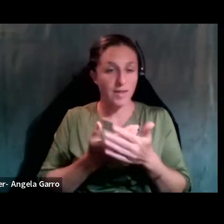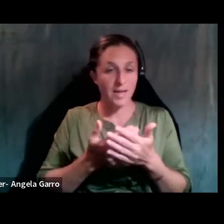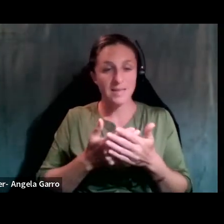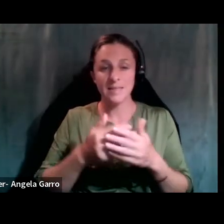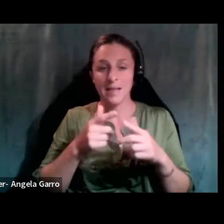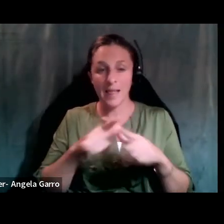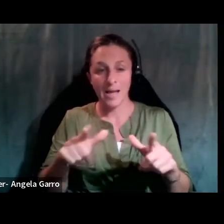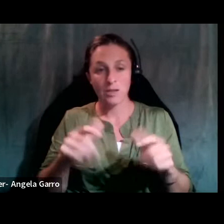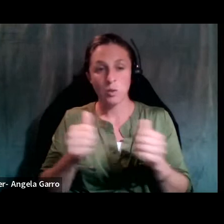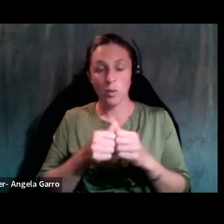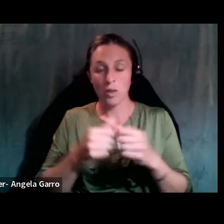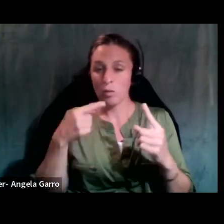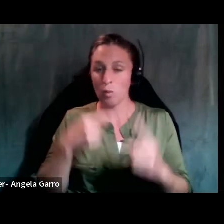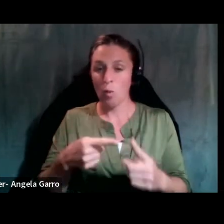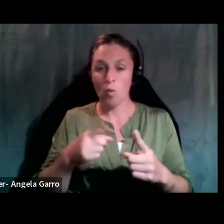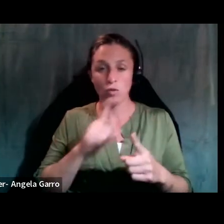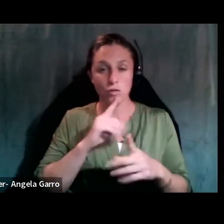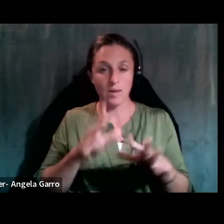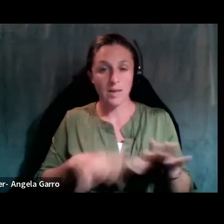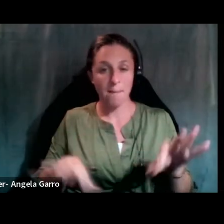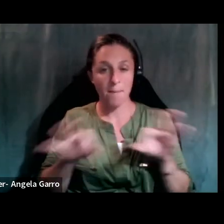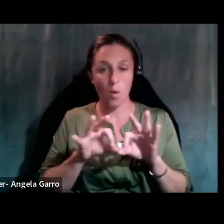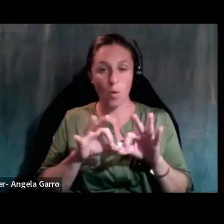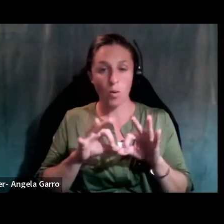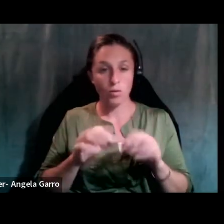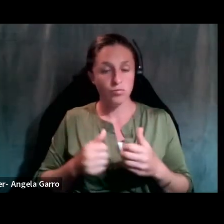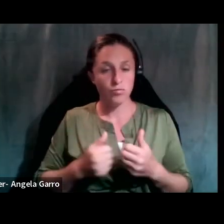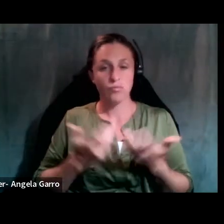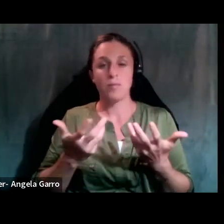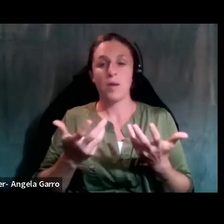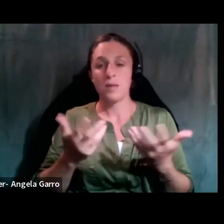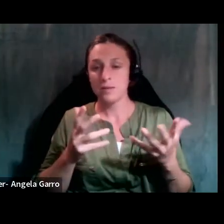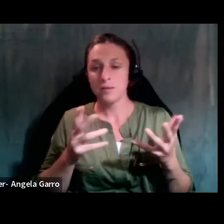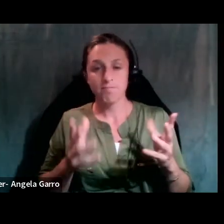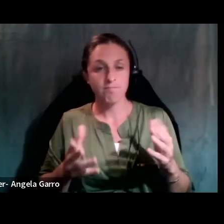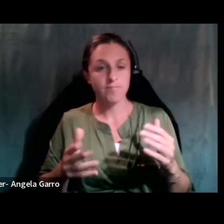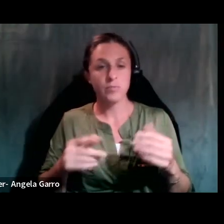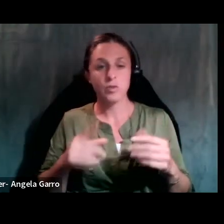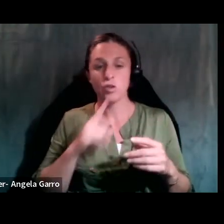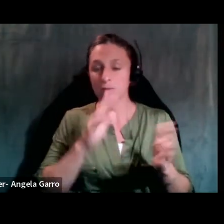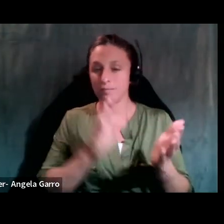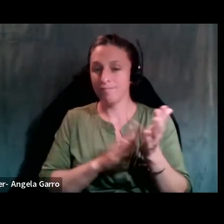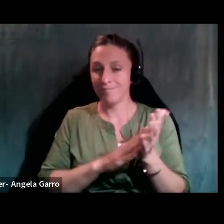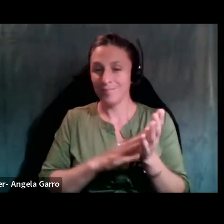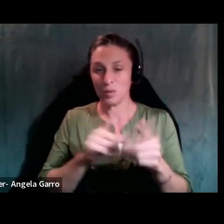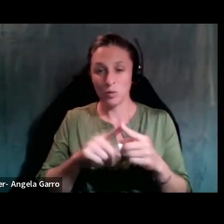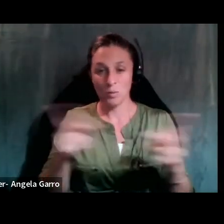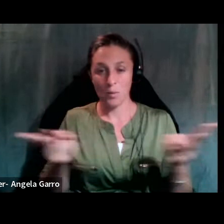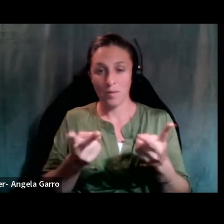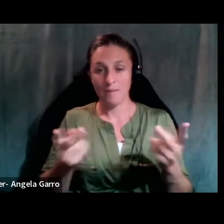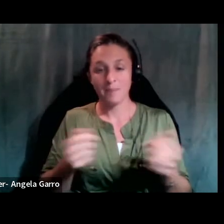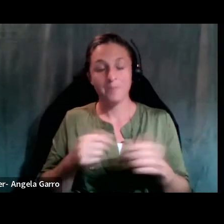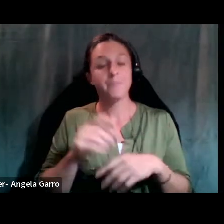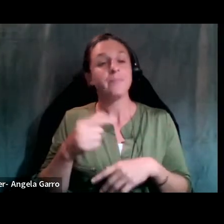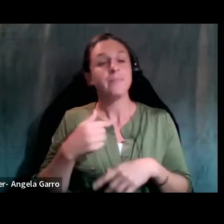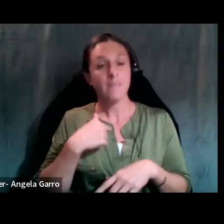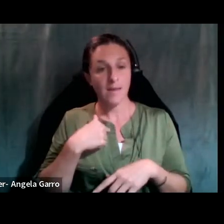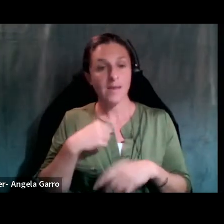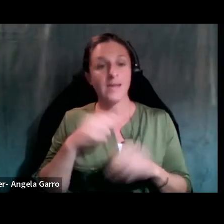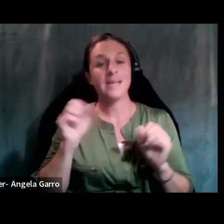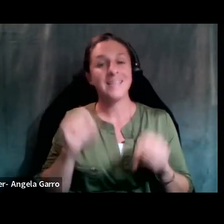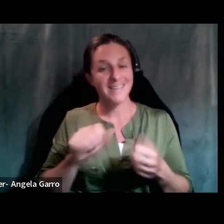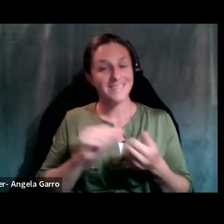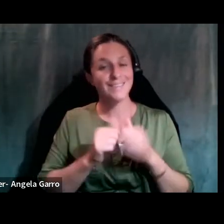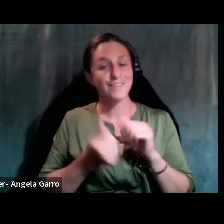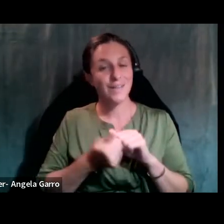that are very important and robust. And so kudos to both of you. So yes, I can change